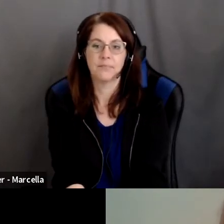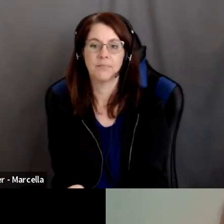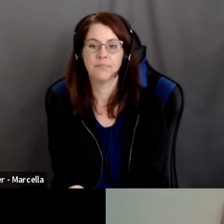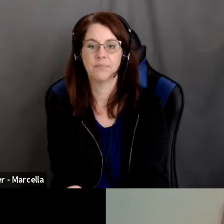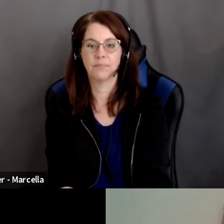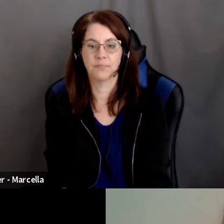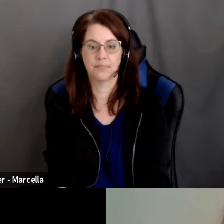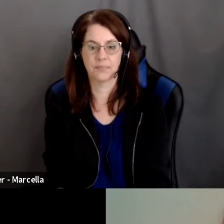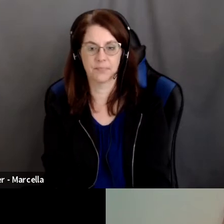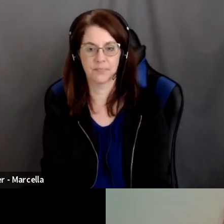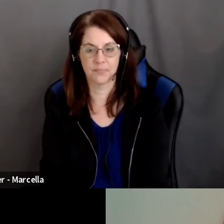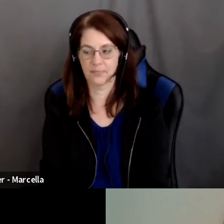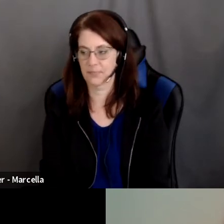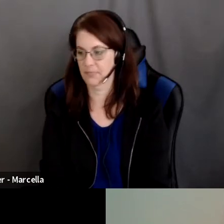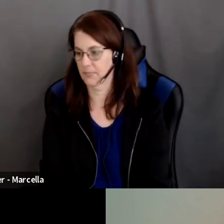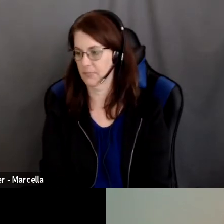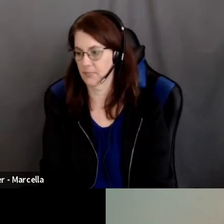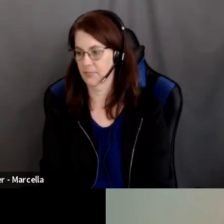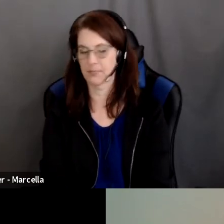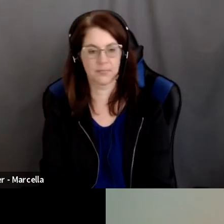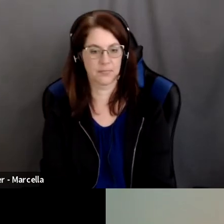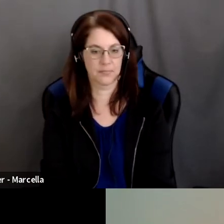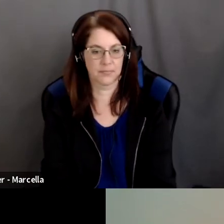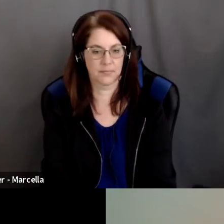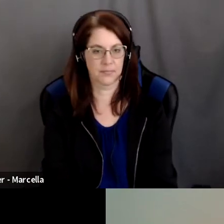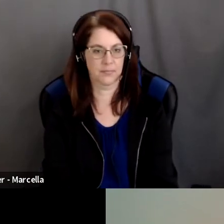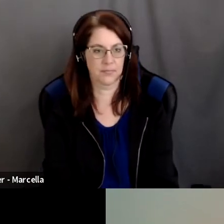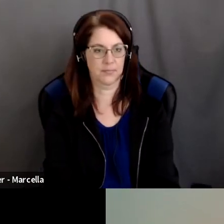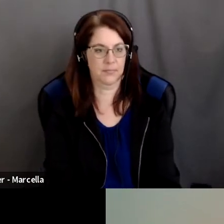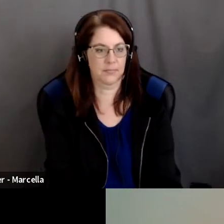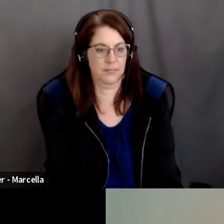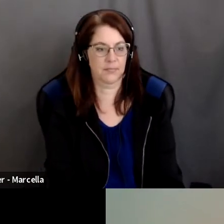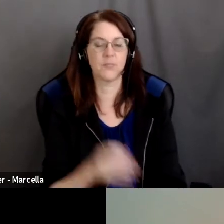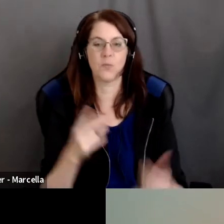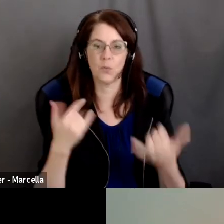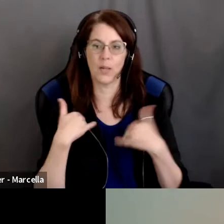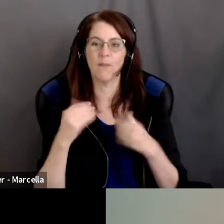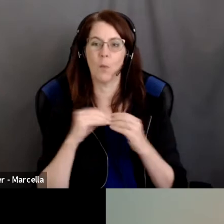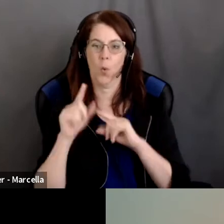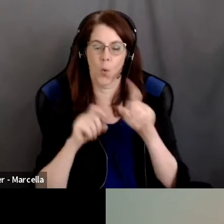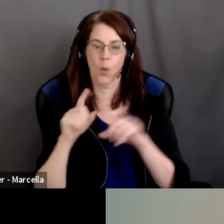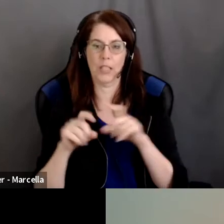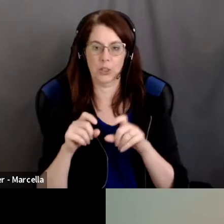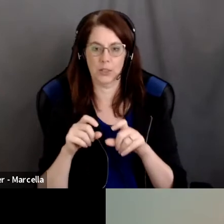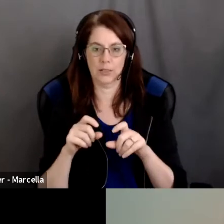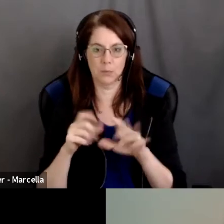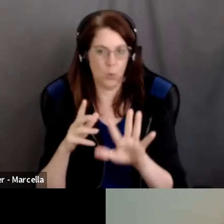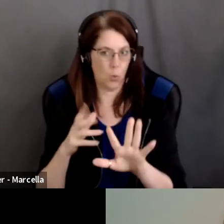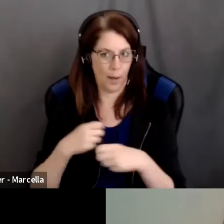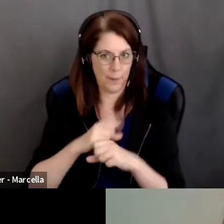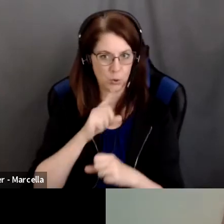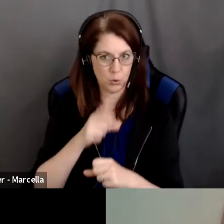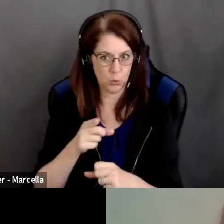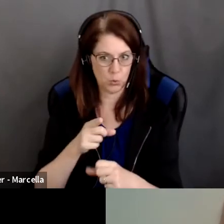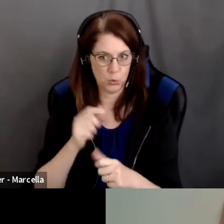All right. We have additional questions coming through. We make sure that you have